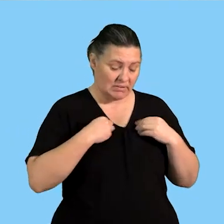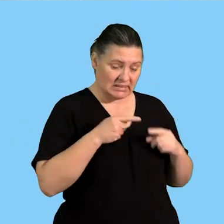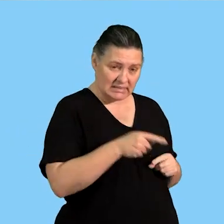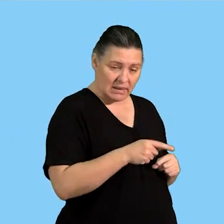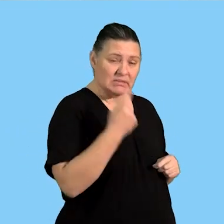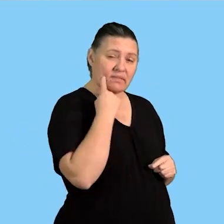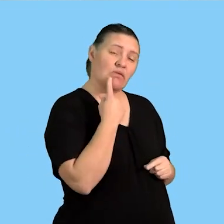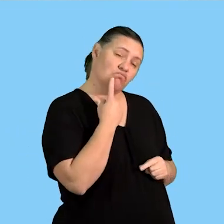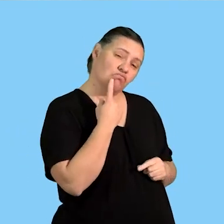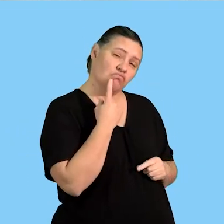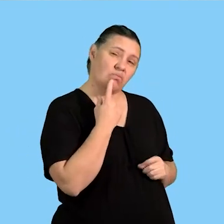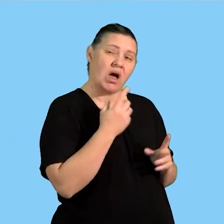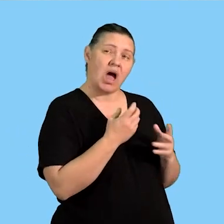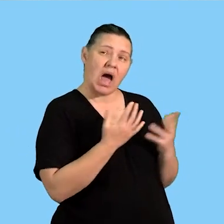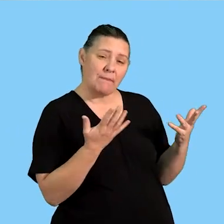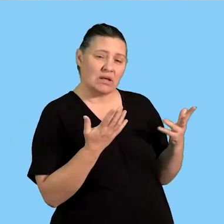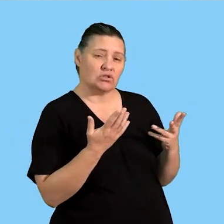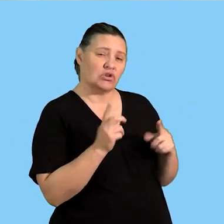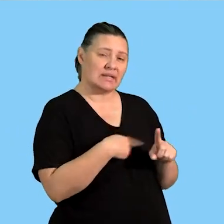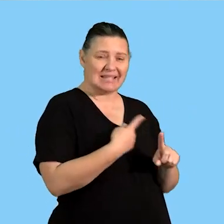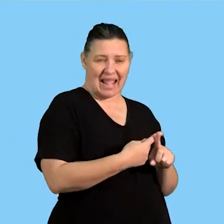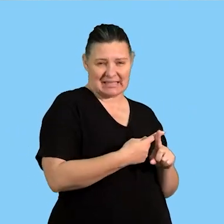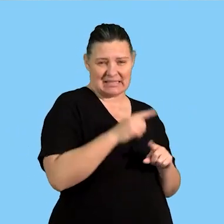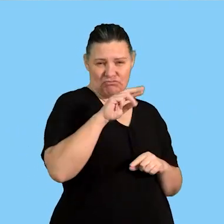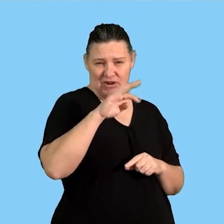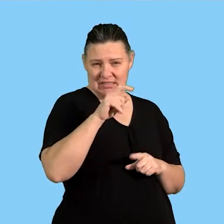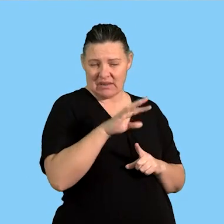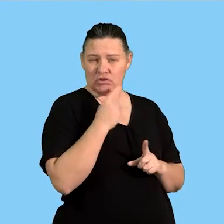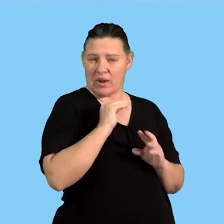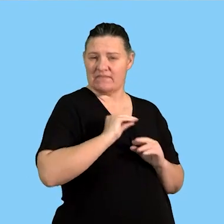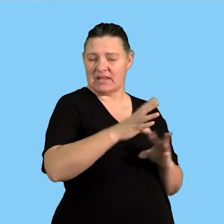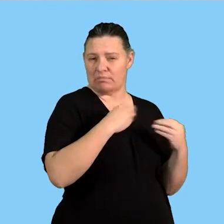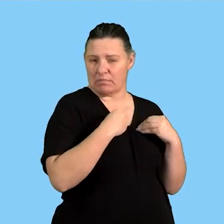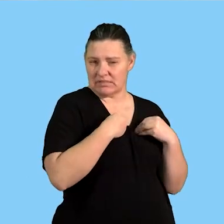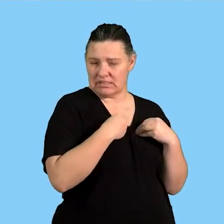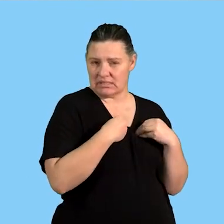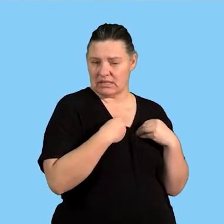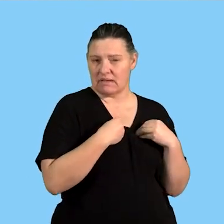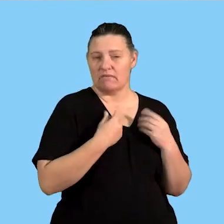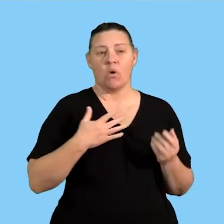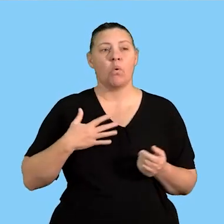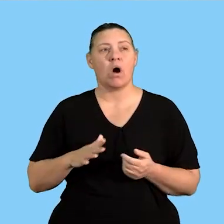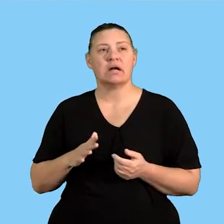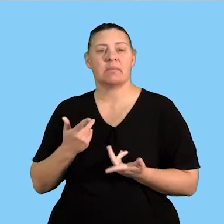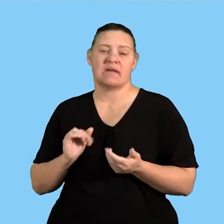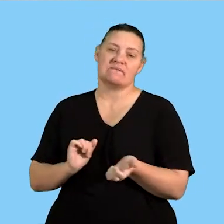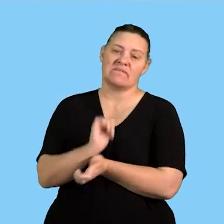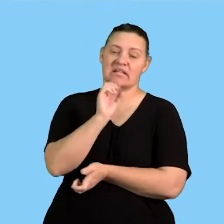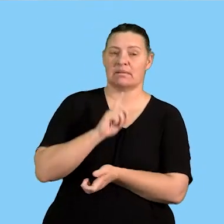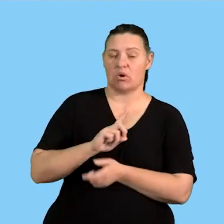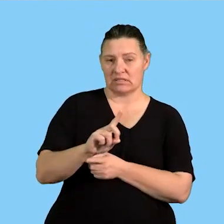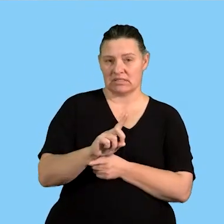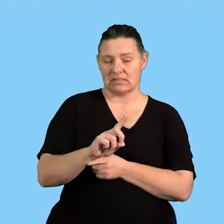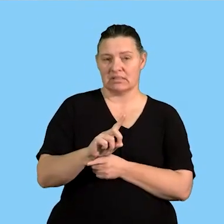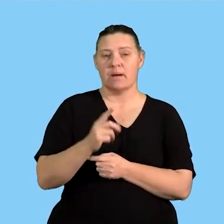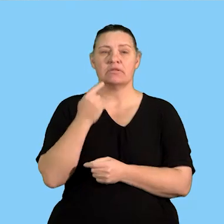say, how much is the tax rate for investing in property? When you want to do maybe fixed deposit with the bank, you